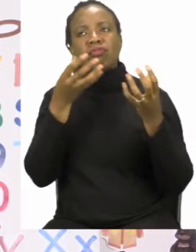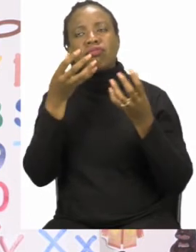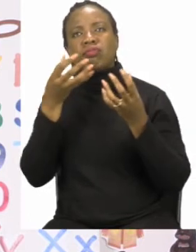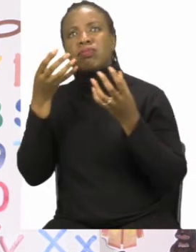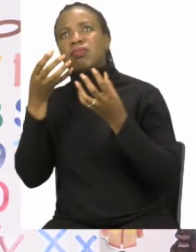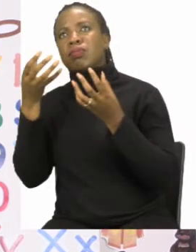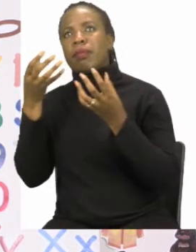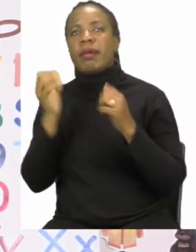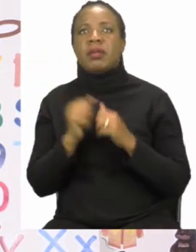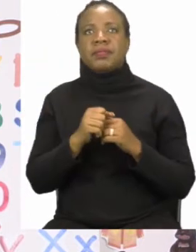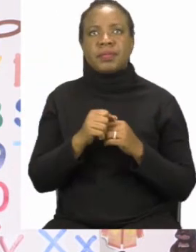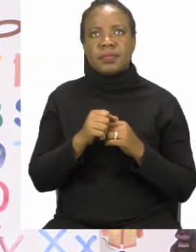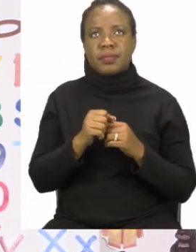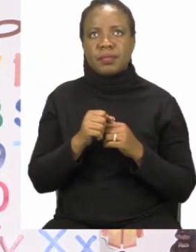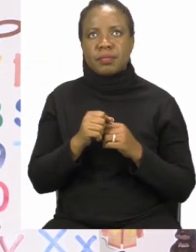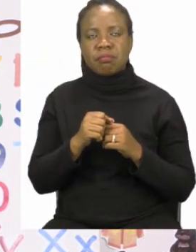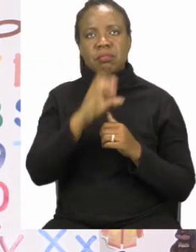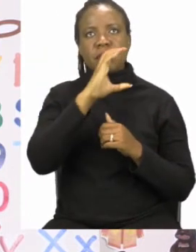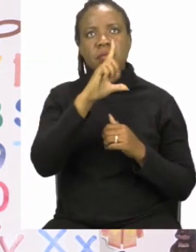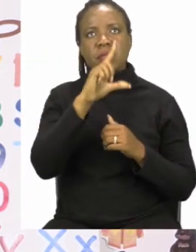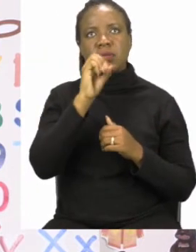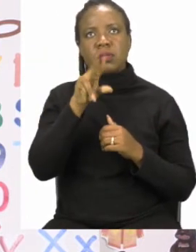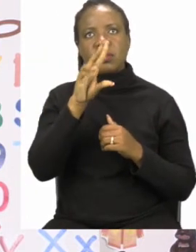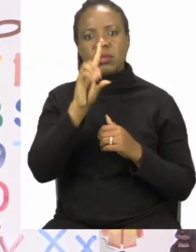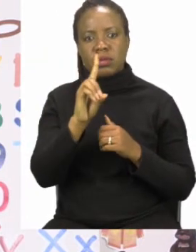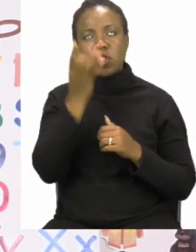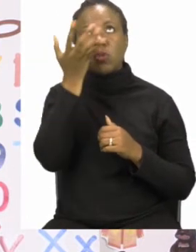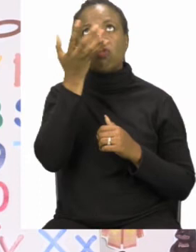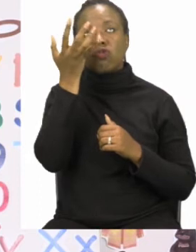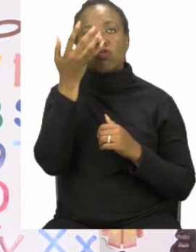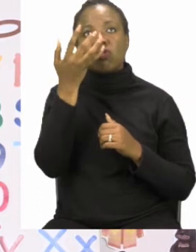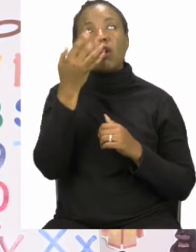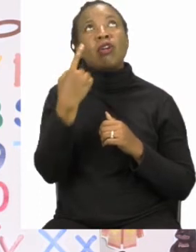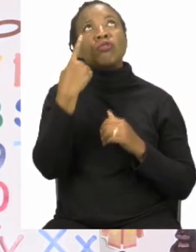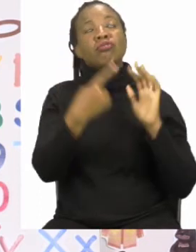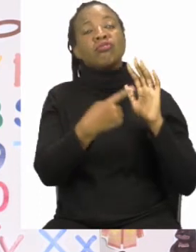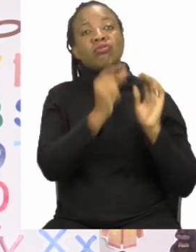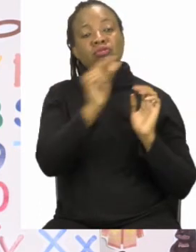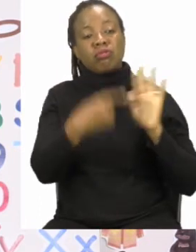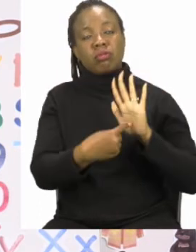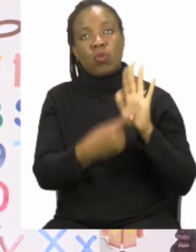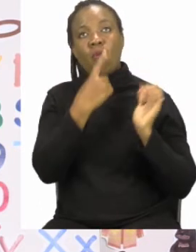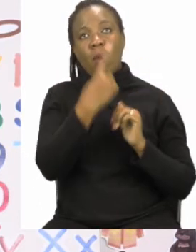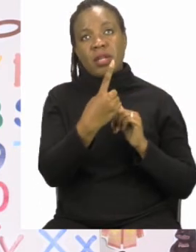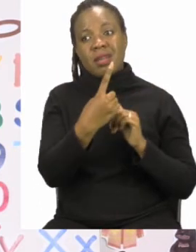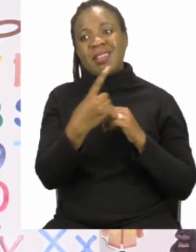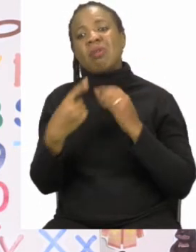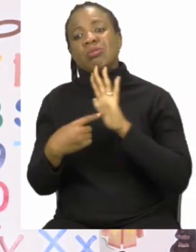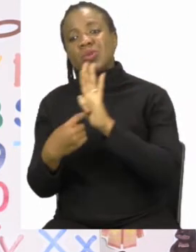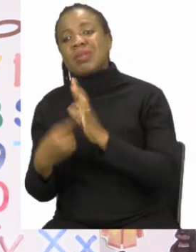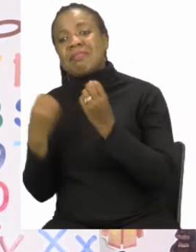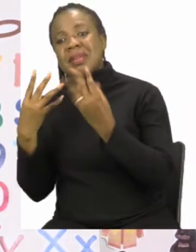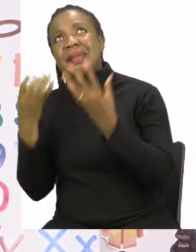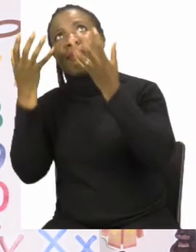one cloud, it is a singular. But to change that one cloud into many, we say